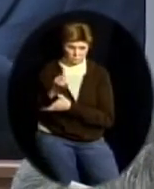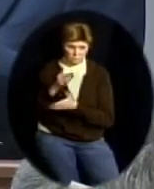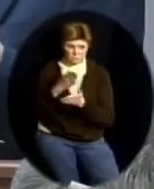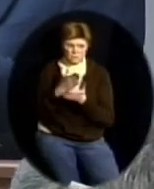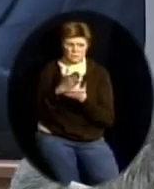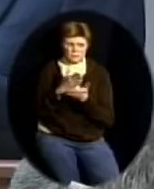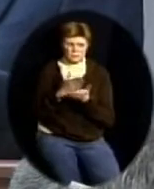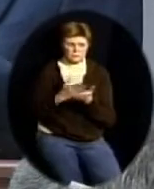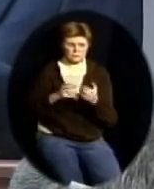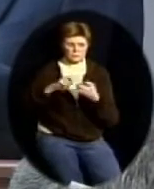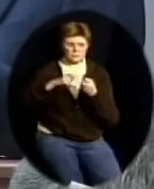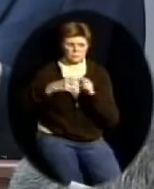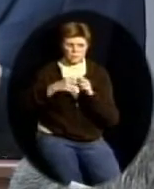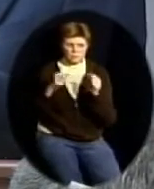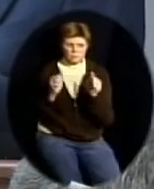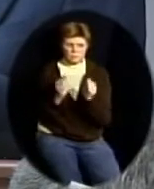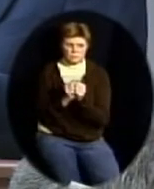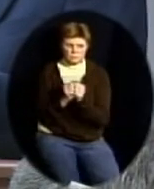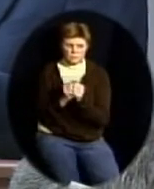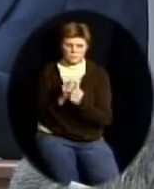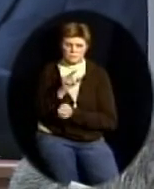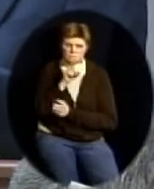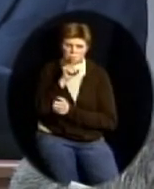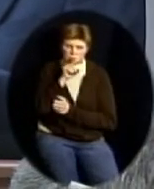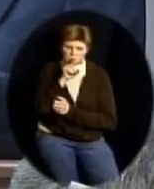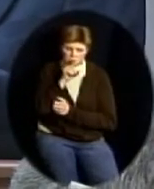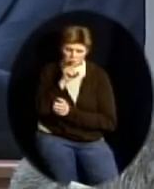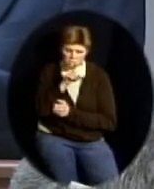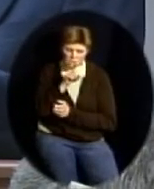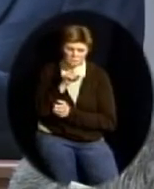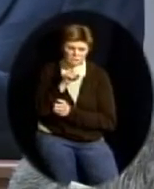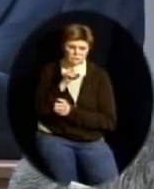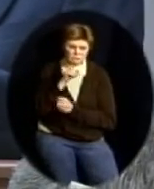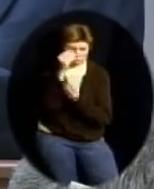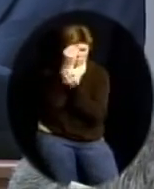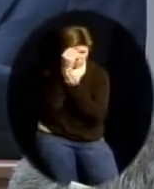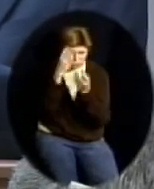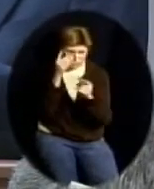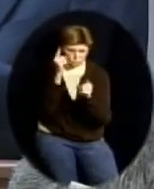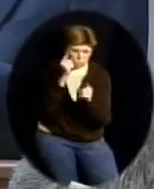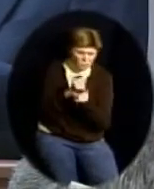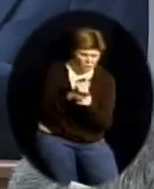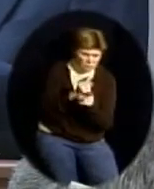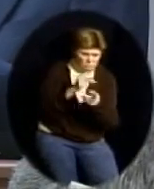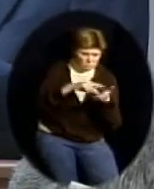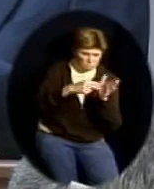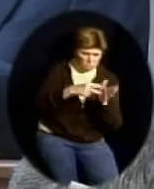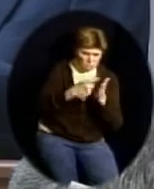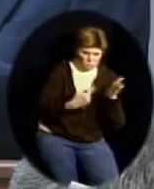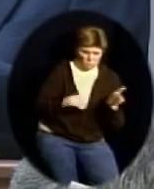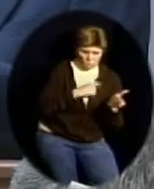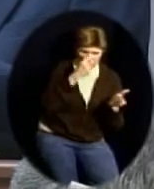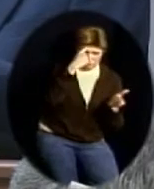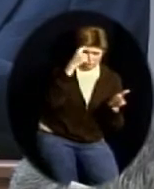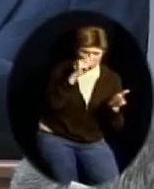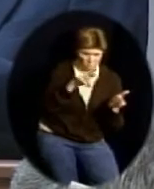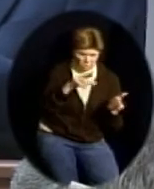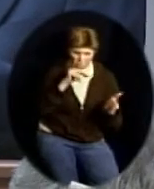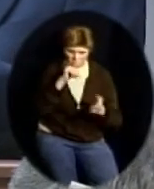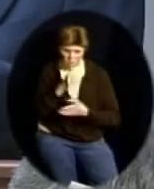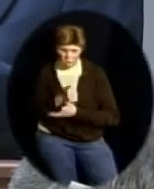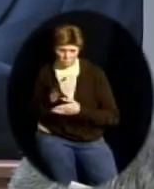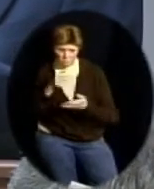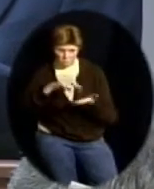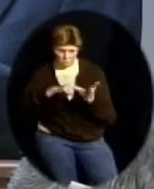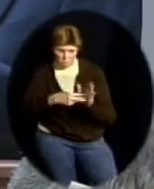some whether it's valid and whether it really means what we think it means. And then there are some pieces that we want